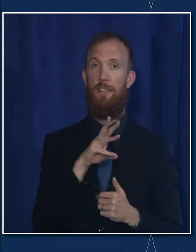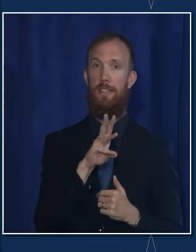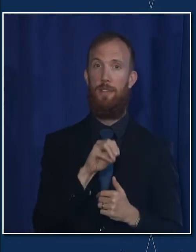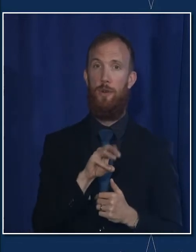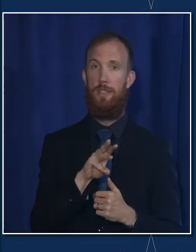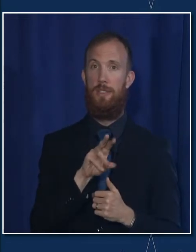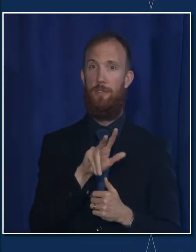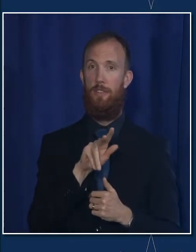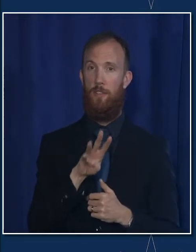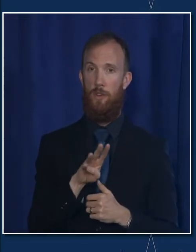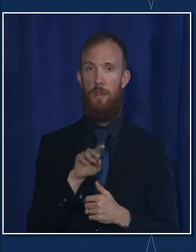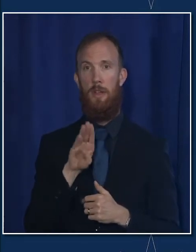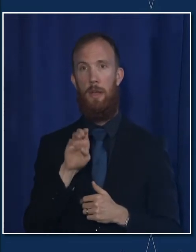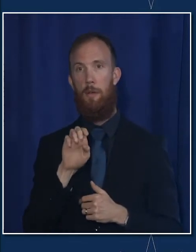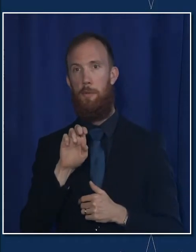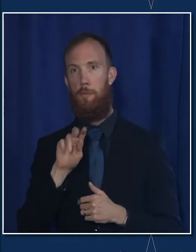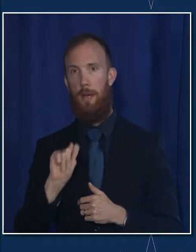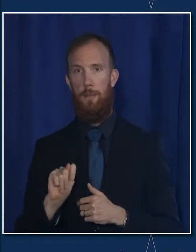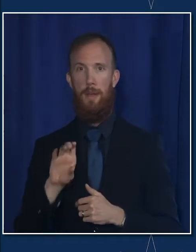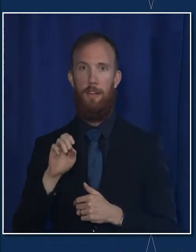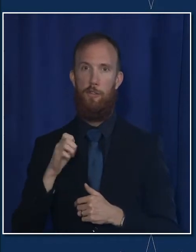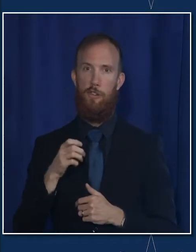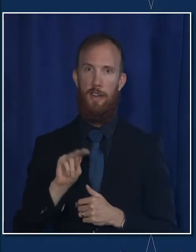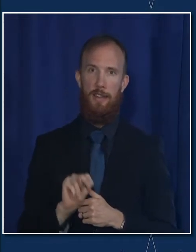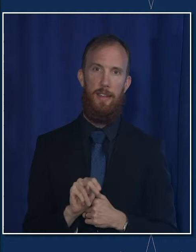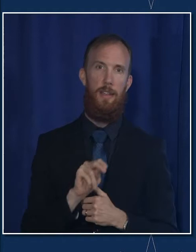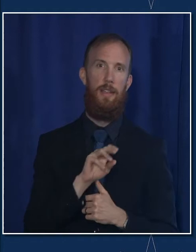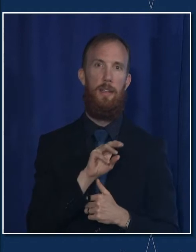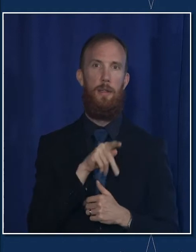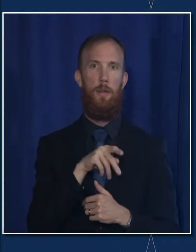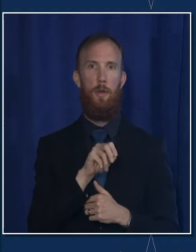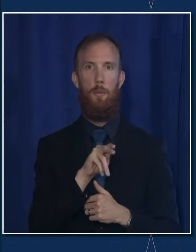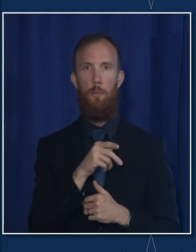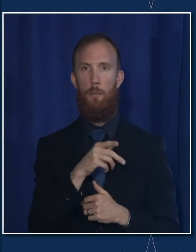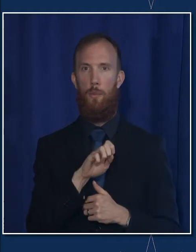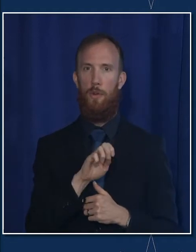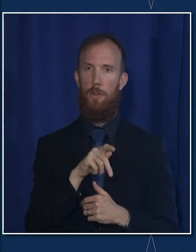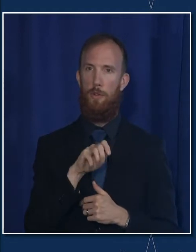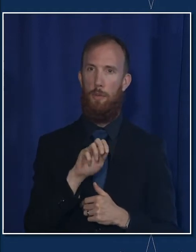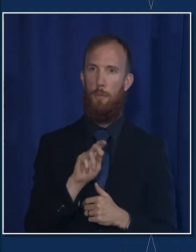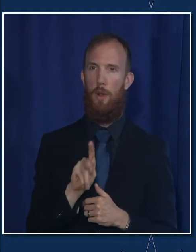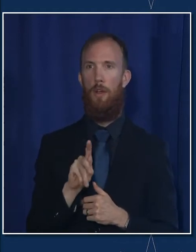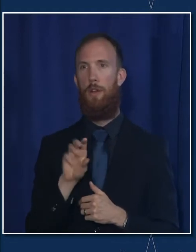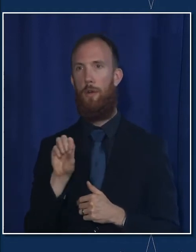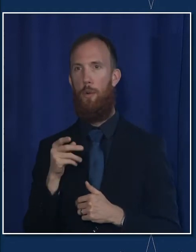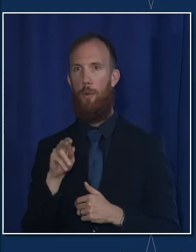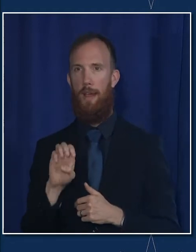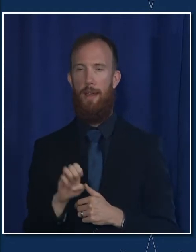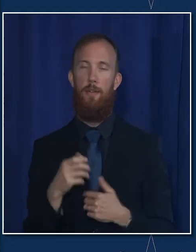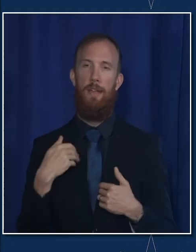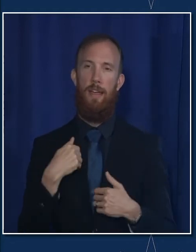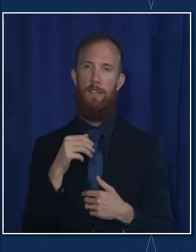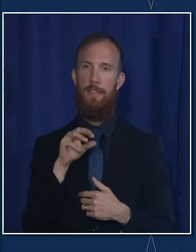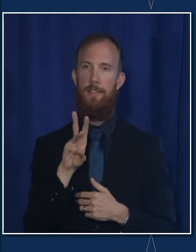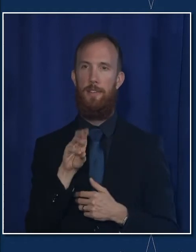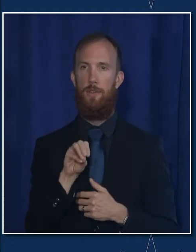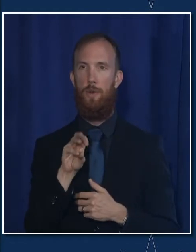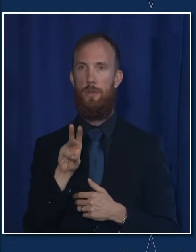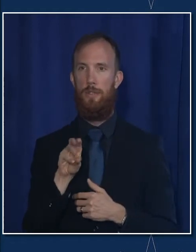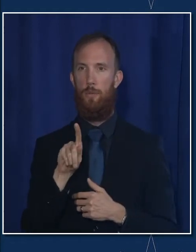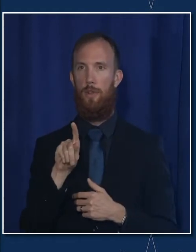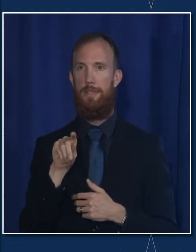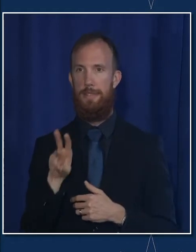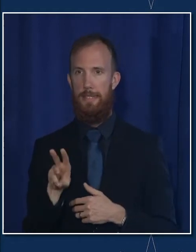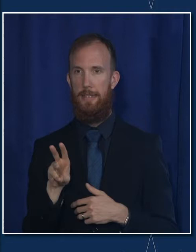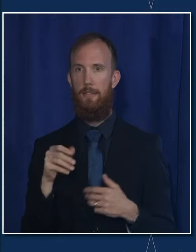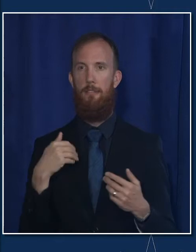which is Belmont, Cragen, Dunning, Montclair, Portage Park, and O'Hare, 60616, which is Armour Square, Bridgeport, Douglas, Lower West Side, and others,